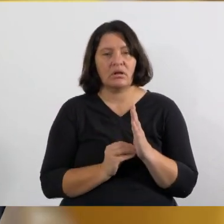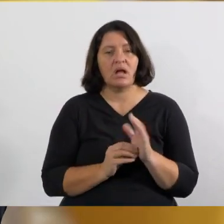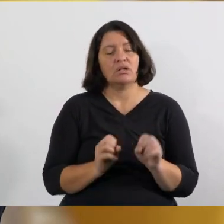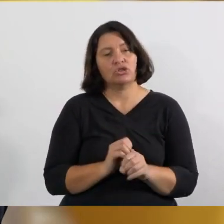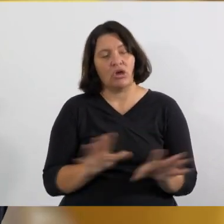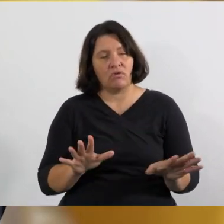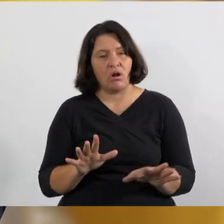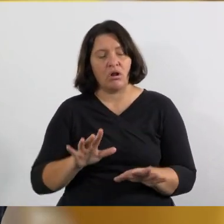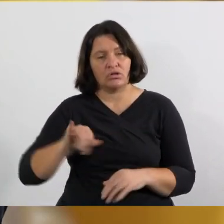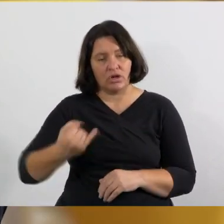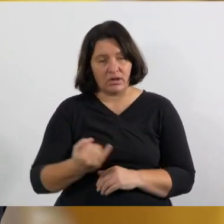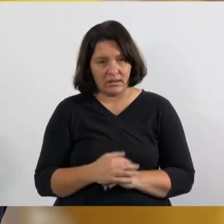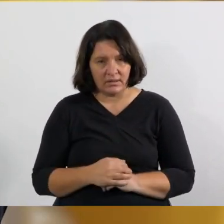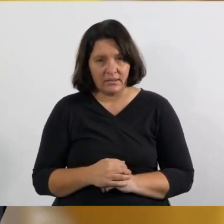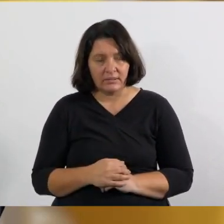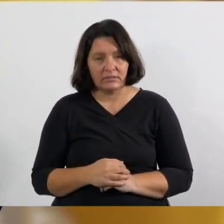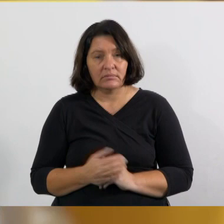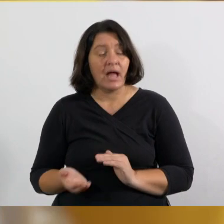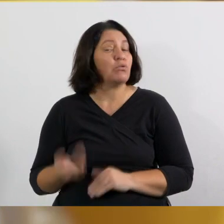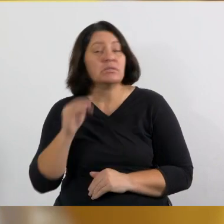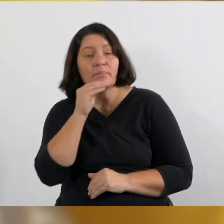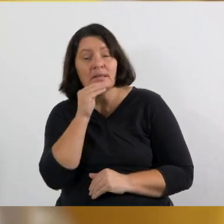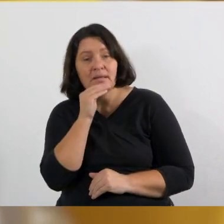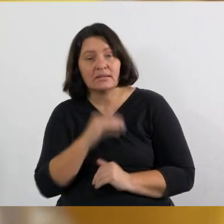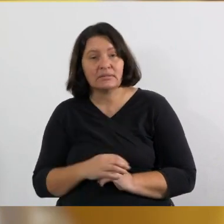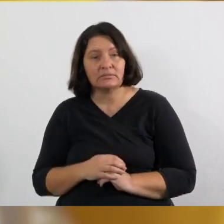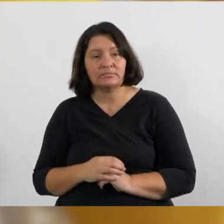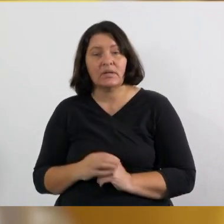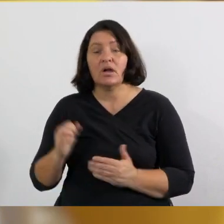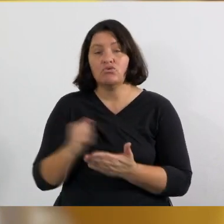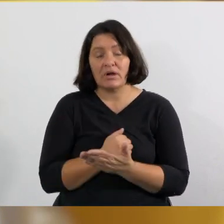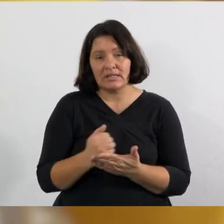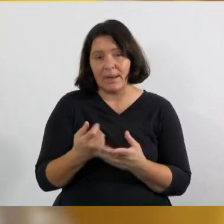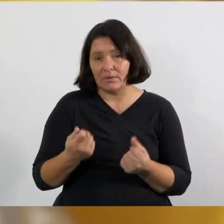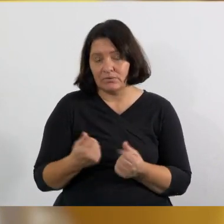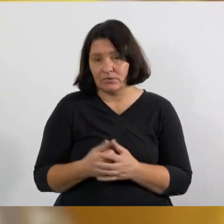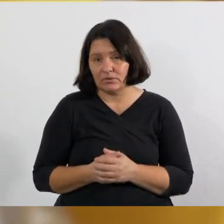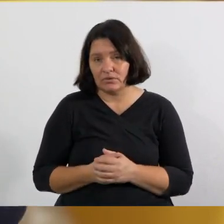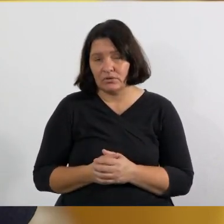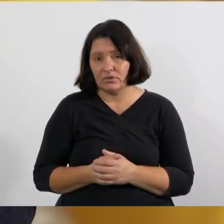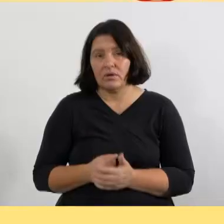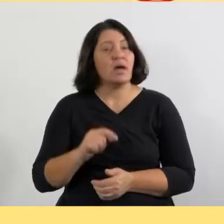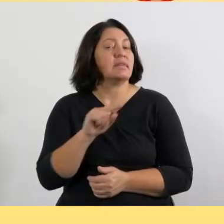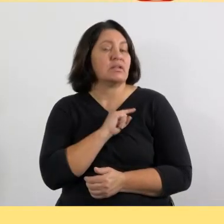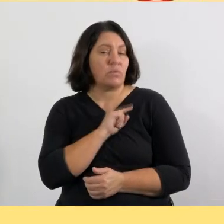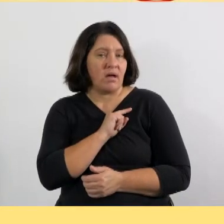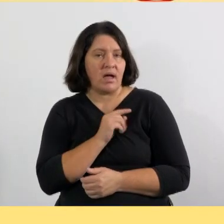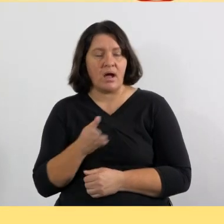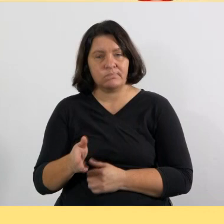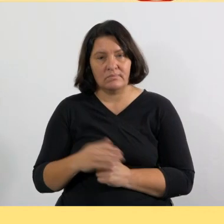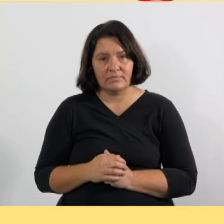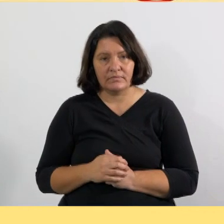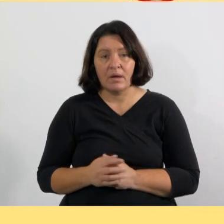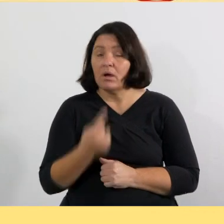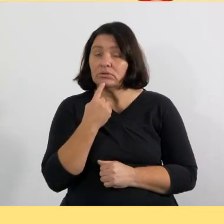in the general journal. Increasing means credit amount. Hence, it comes